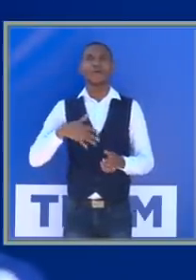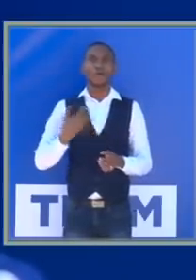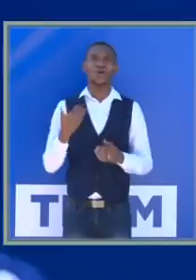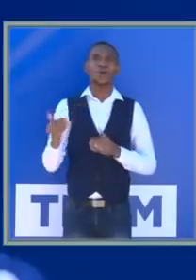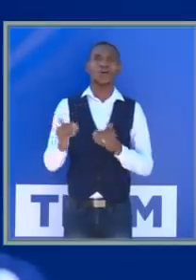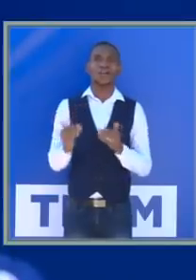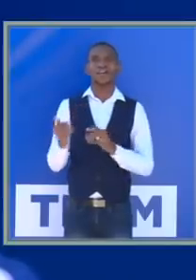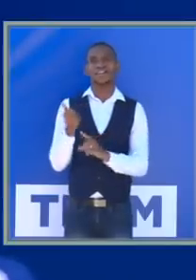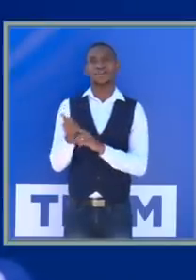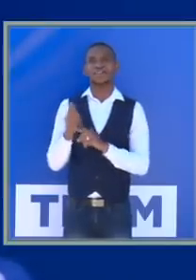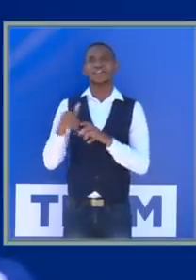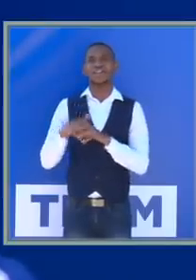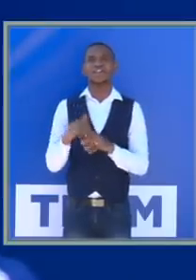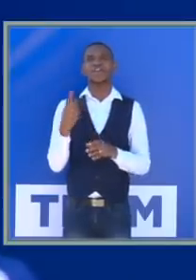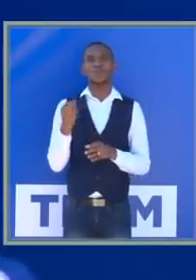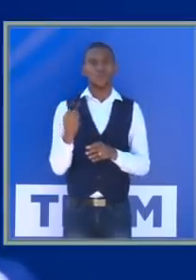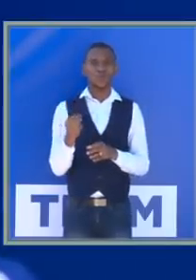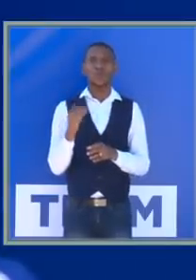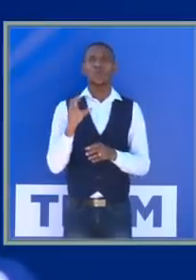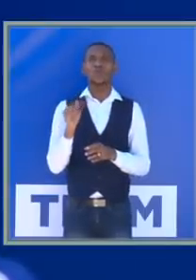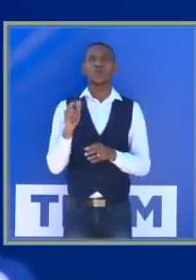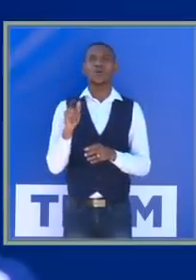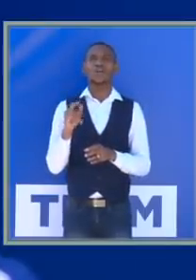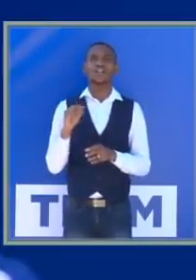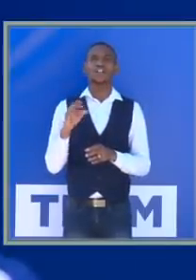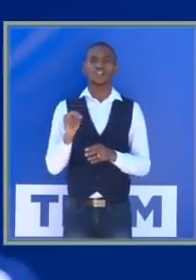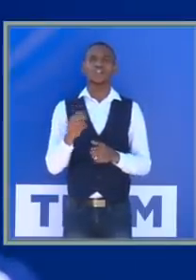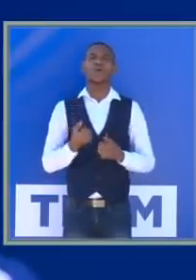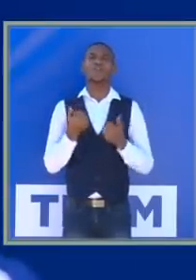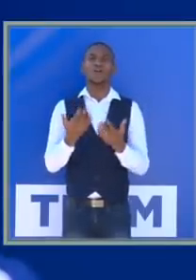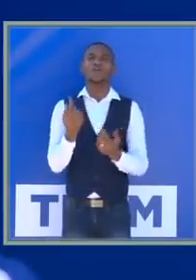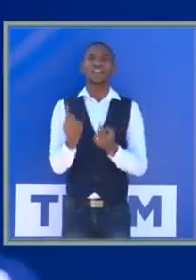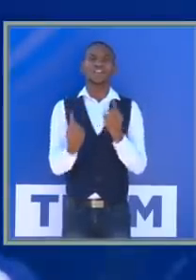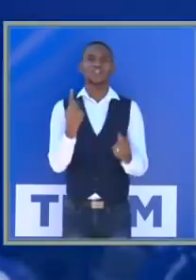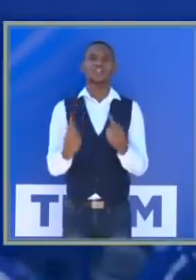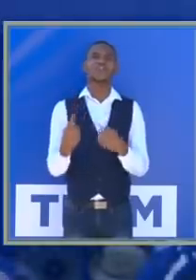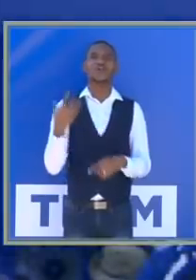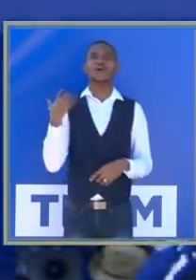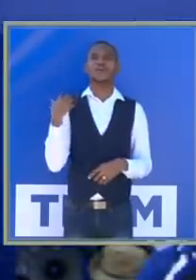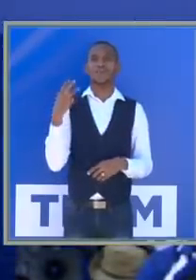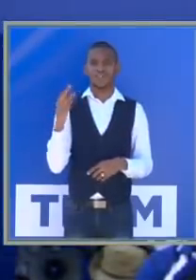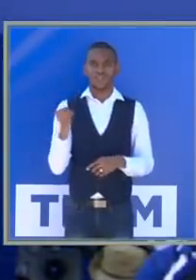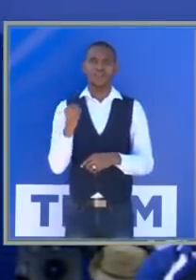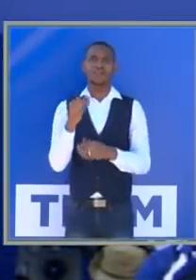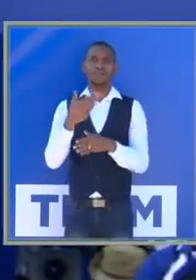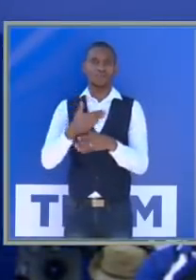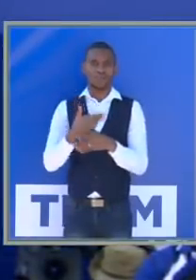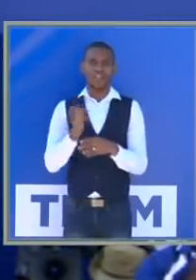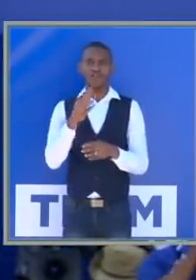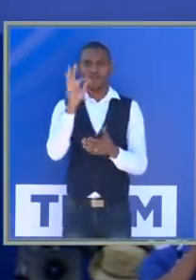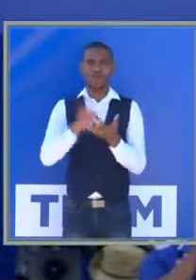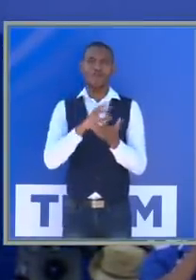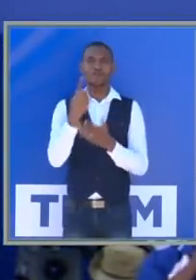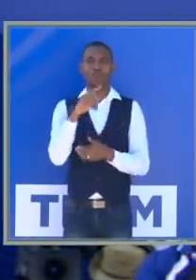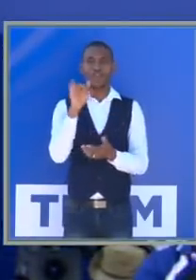organizing themselves in a new coalition and they are offering each other cabinet posts. I'm here to tell you, if you vote for